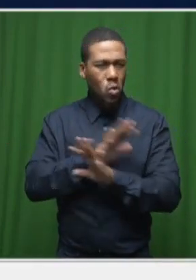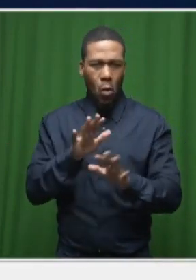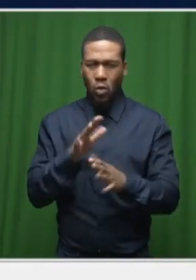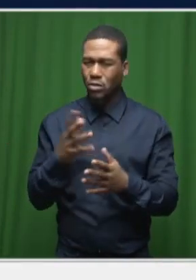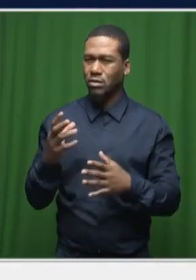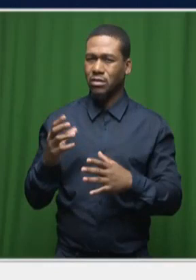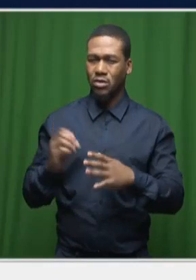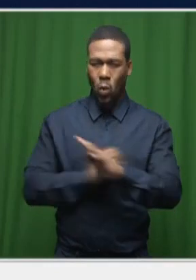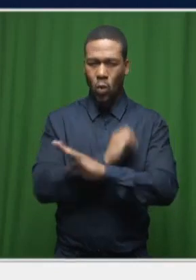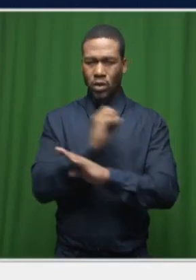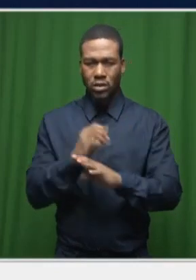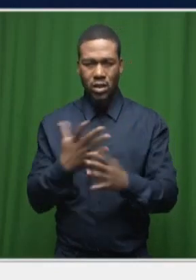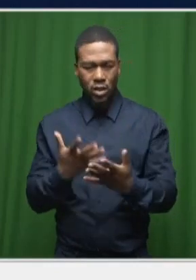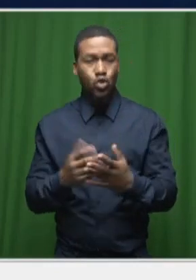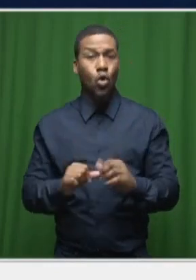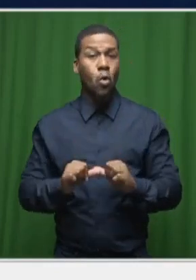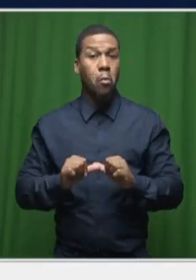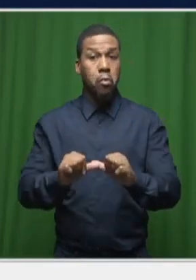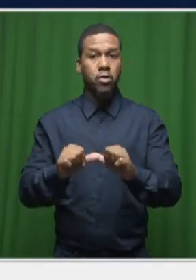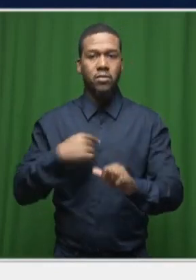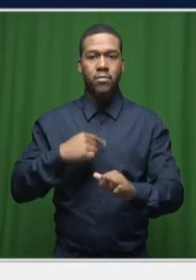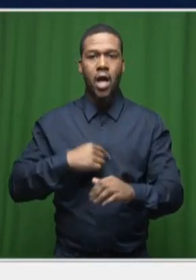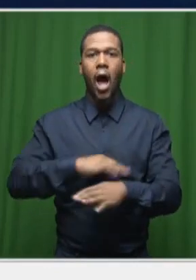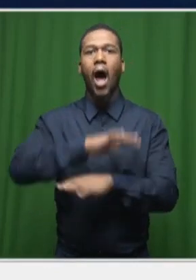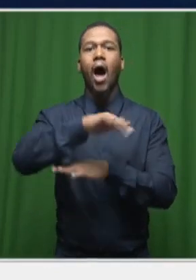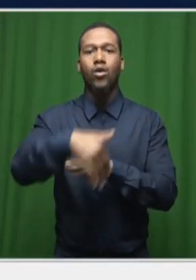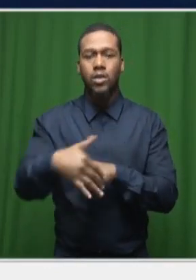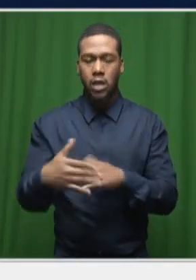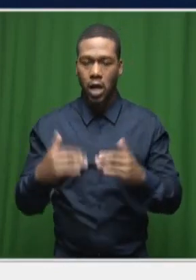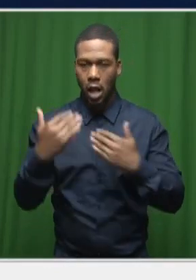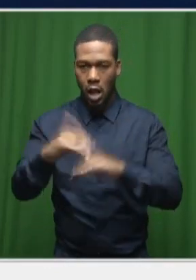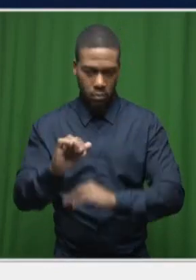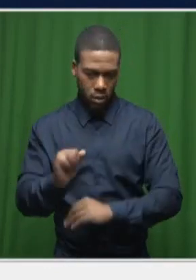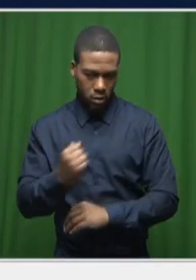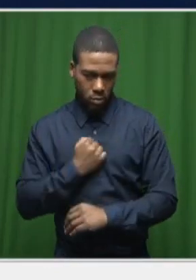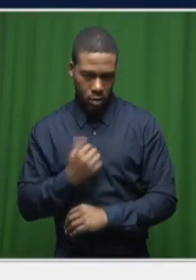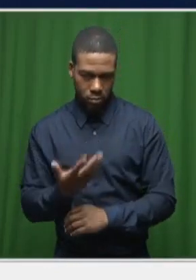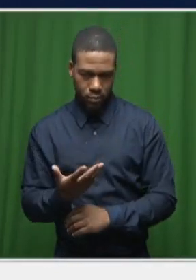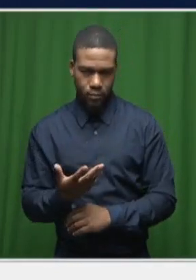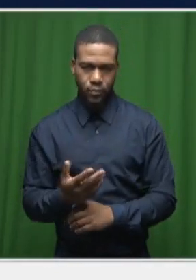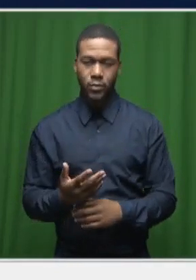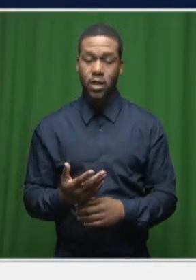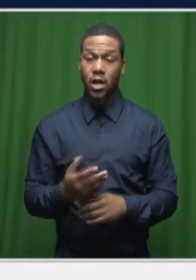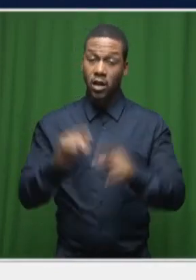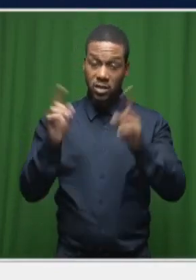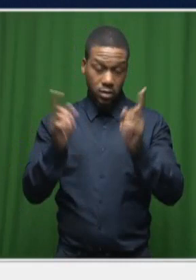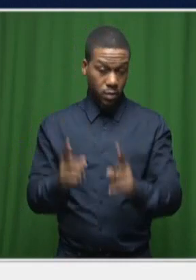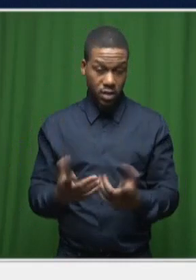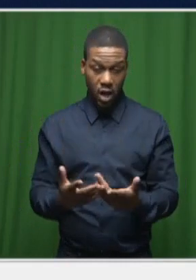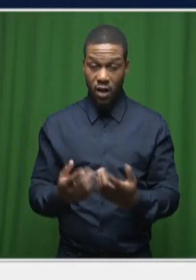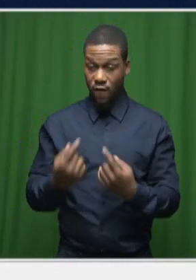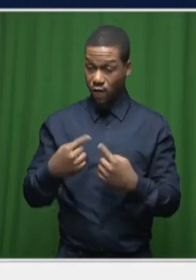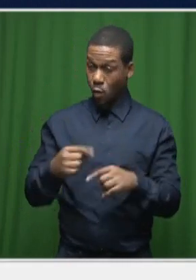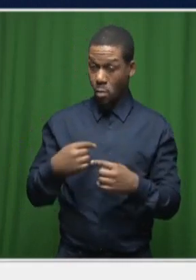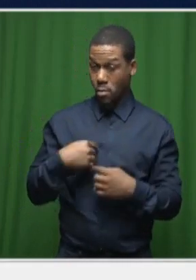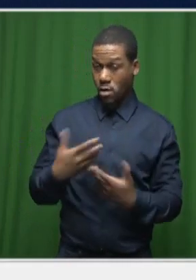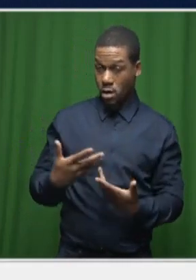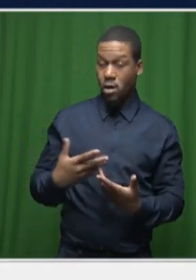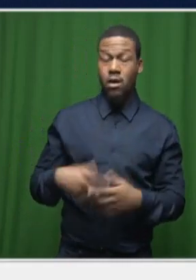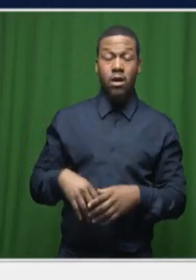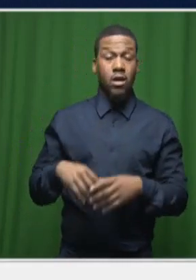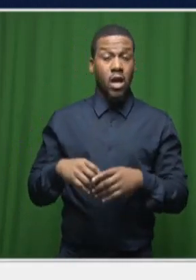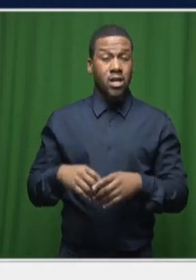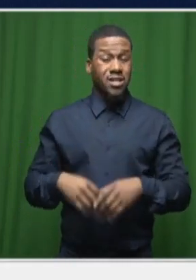it really does push you outside of your own limitations, especially for BNAP. It's been a great opportunity just to